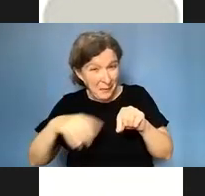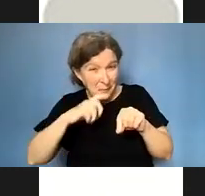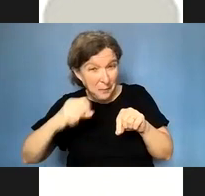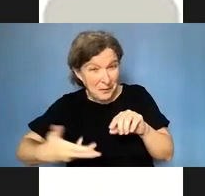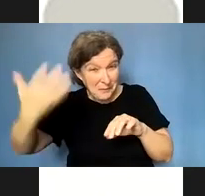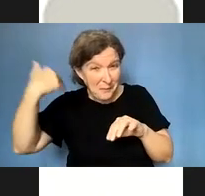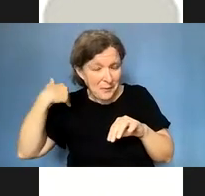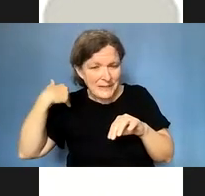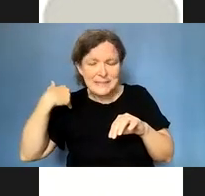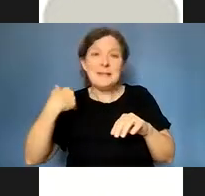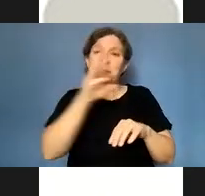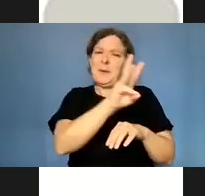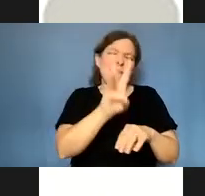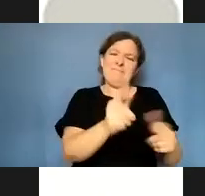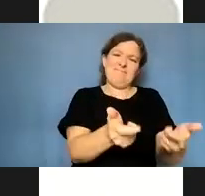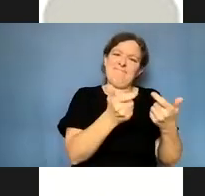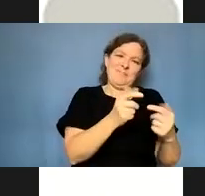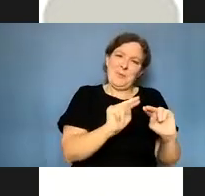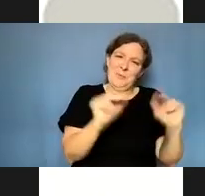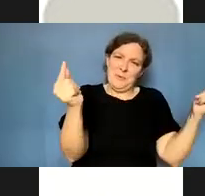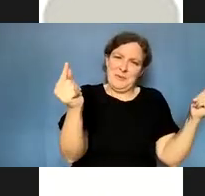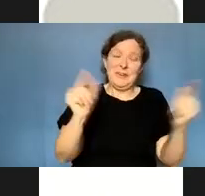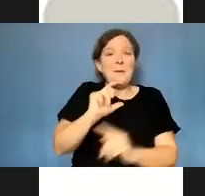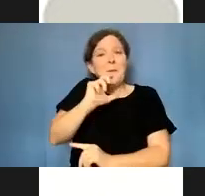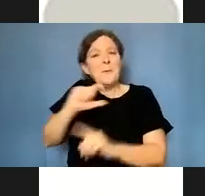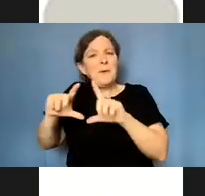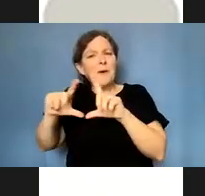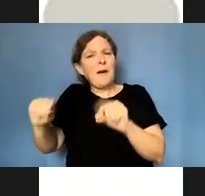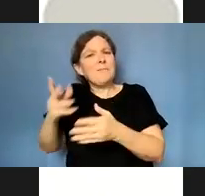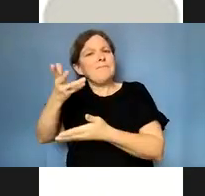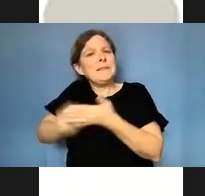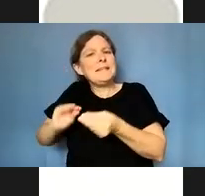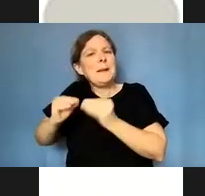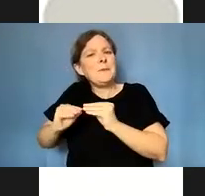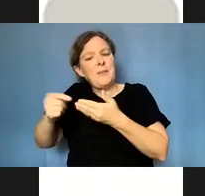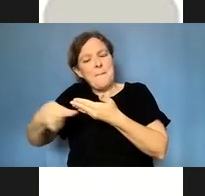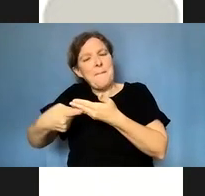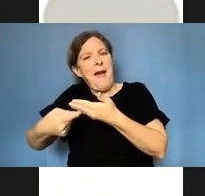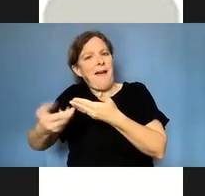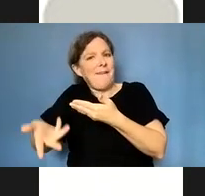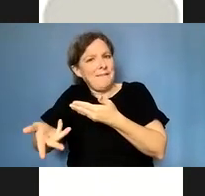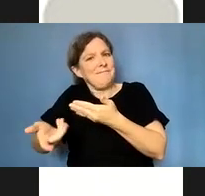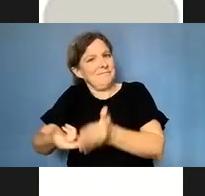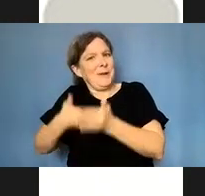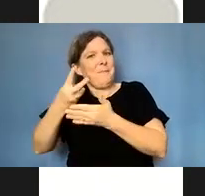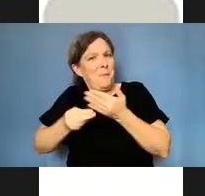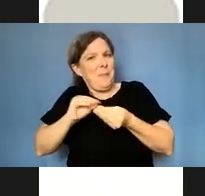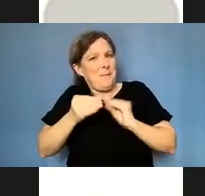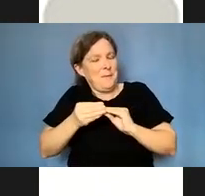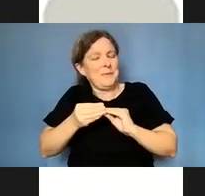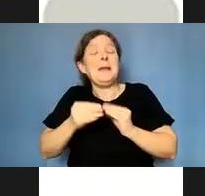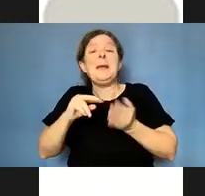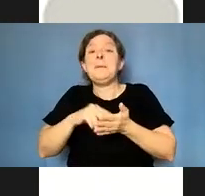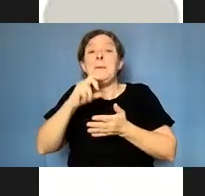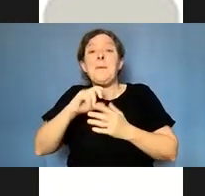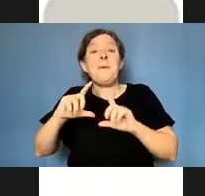can't use the portal because the old card didn't have those numbers on the back, I guess, that you would need. So in that circumstance,